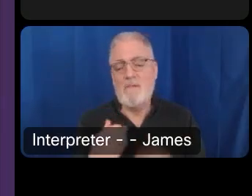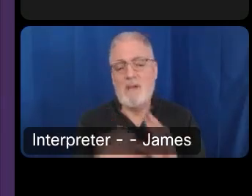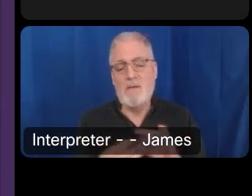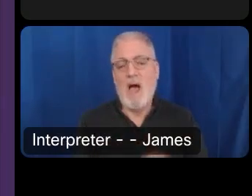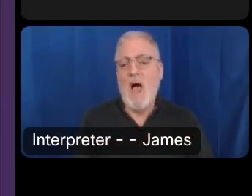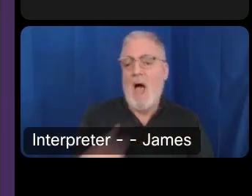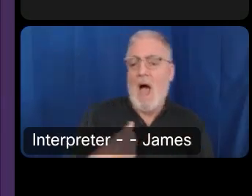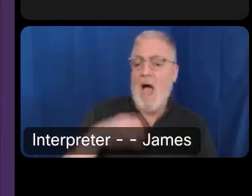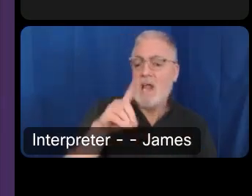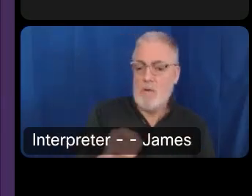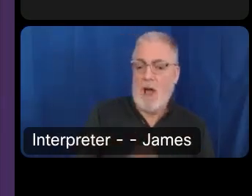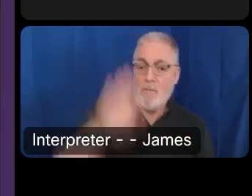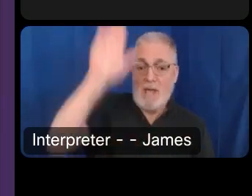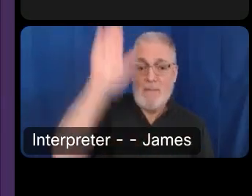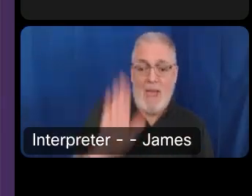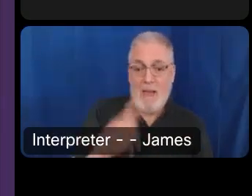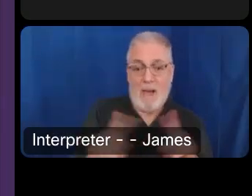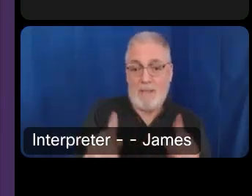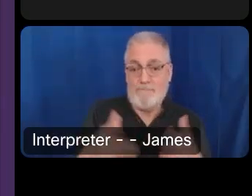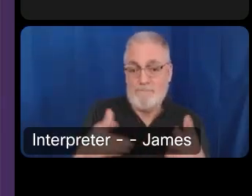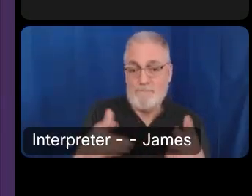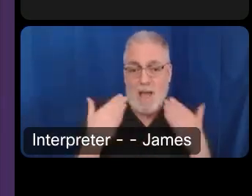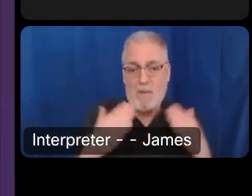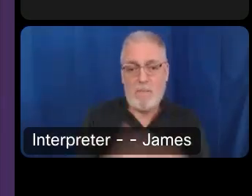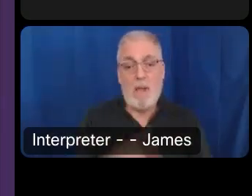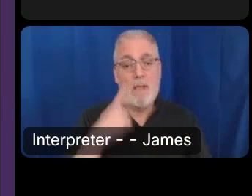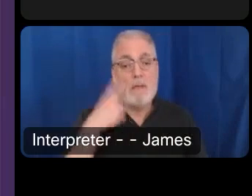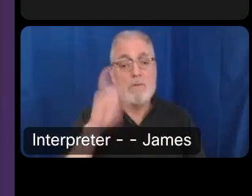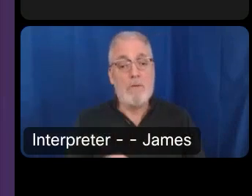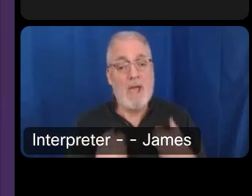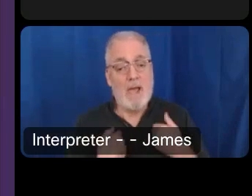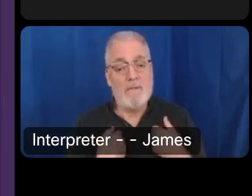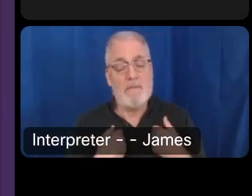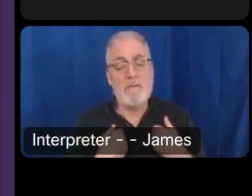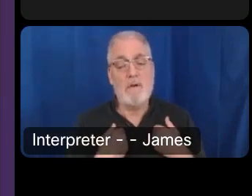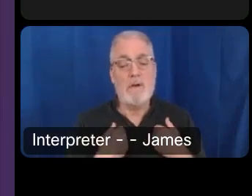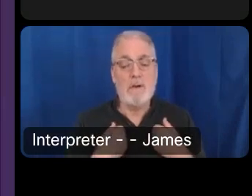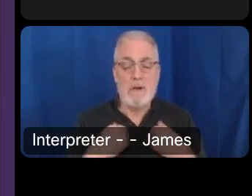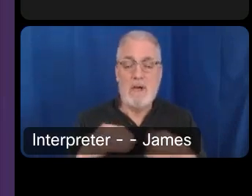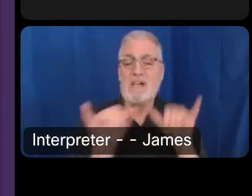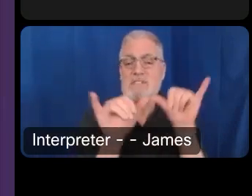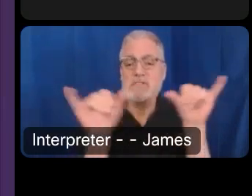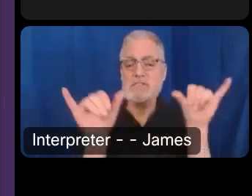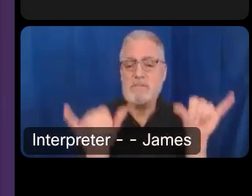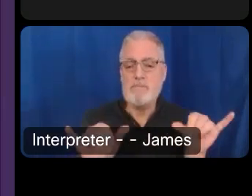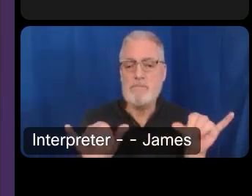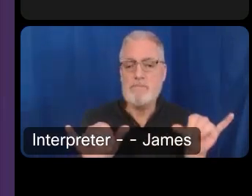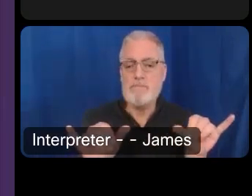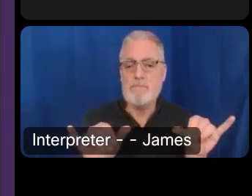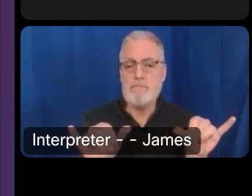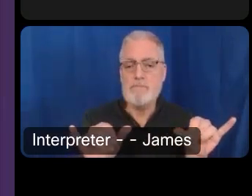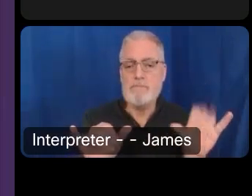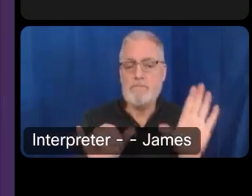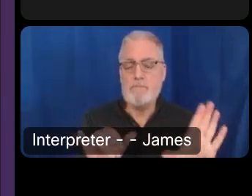know. Anyway, I think we should have like a system that, like, I don't know. I agree with